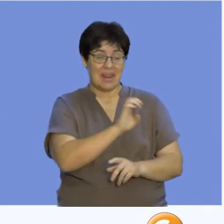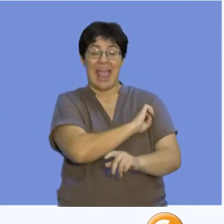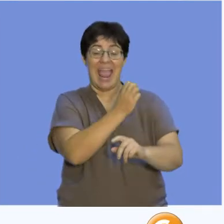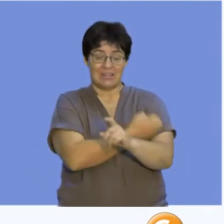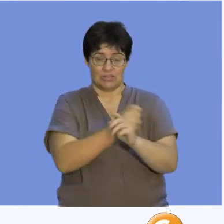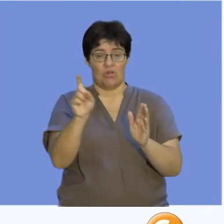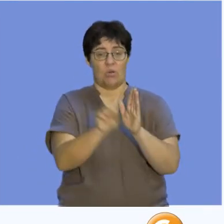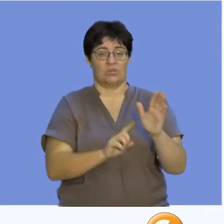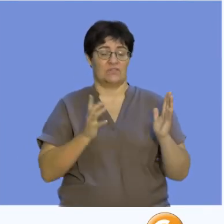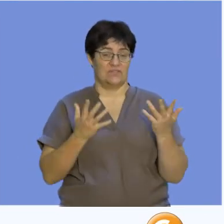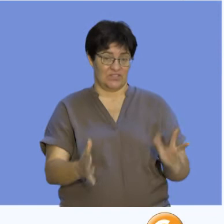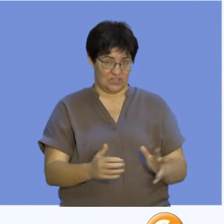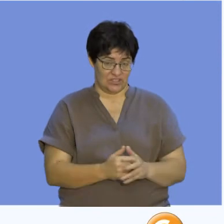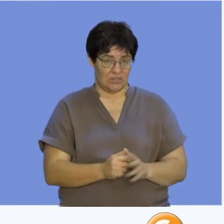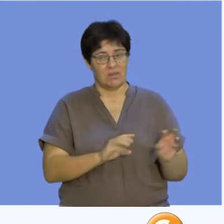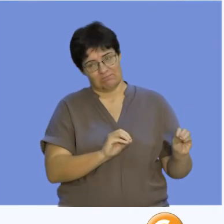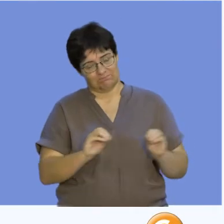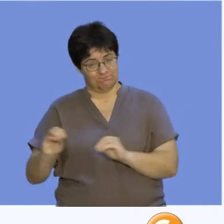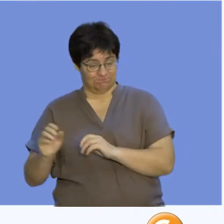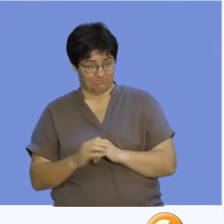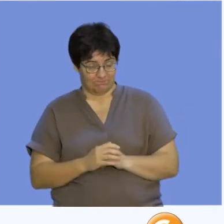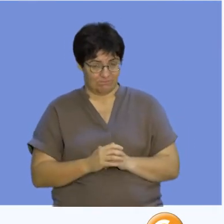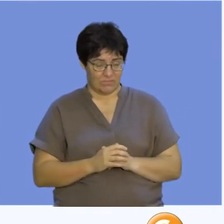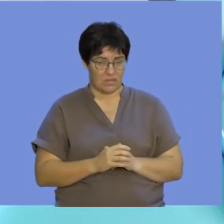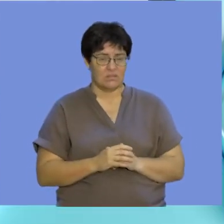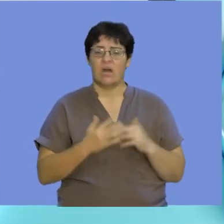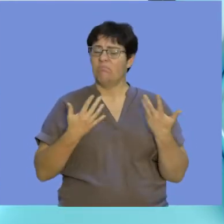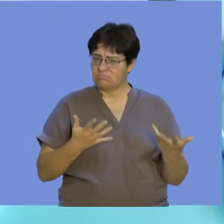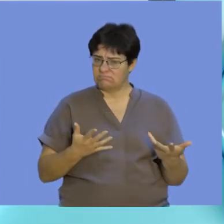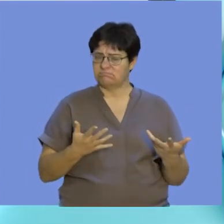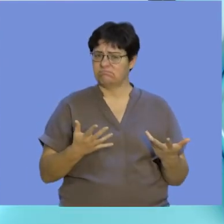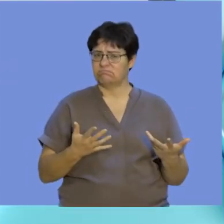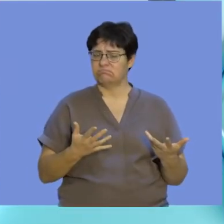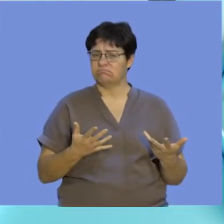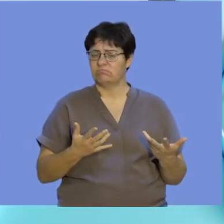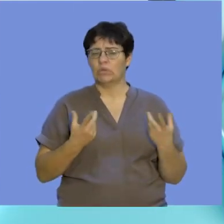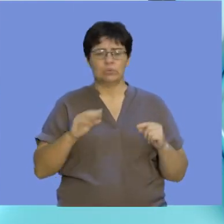again, and they move on. Now, with all the ones we've done so far, we've had them